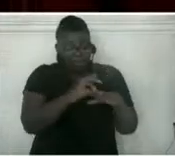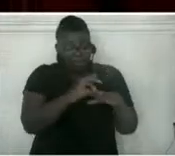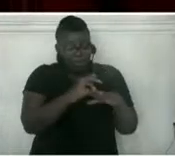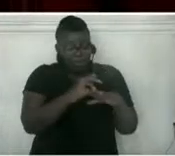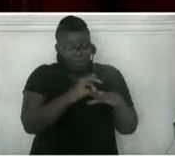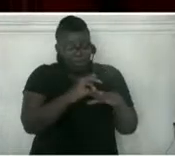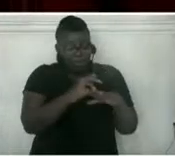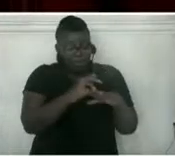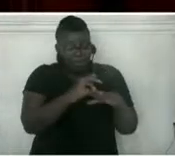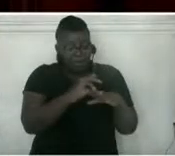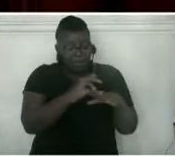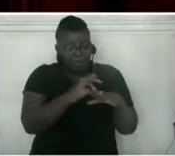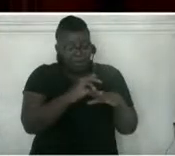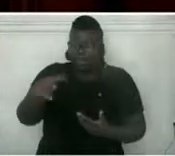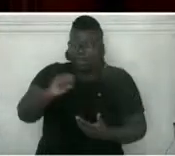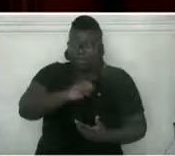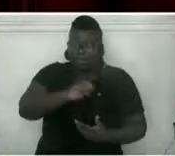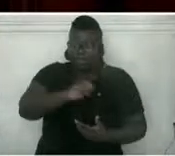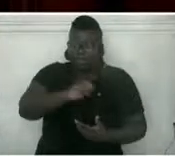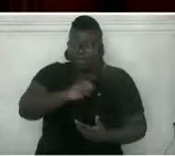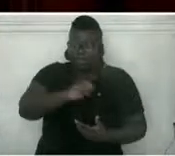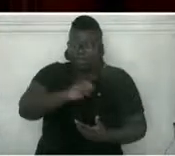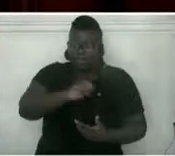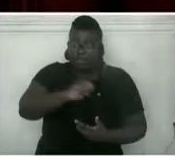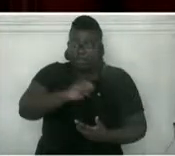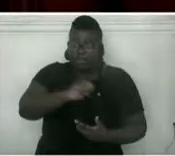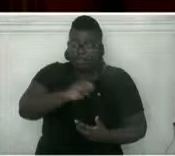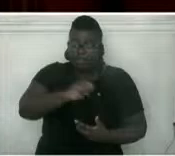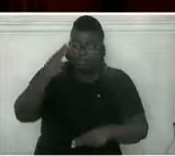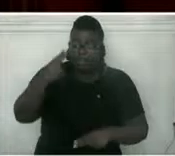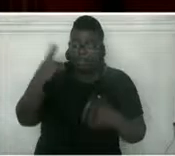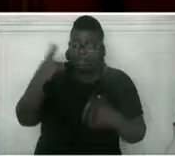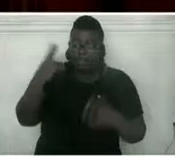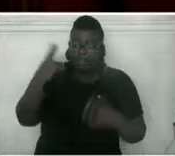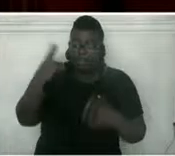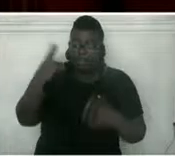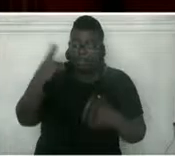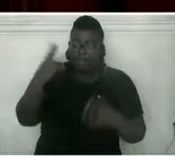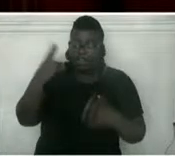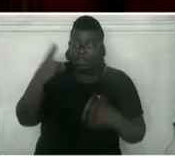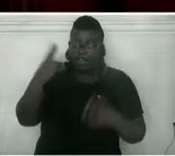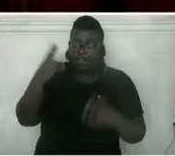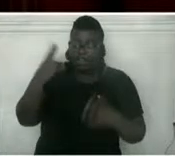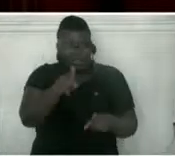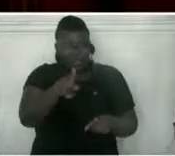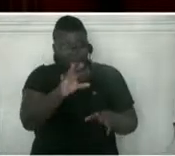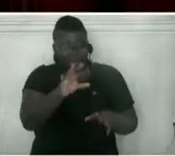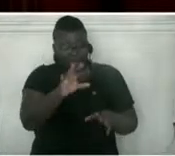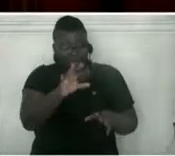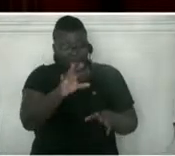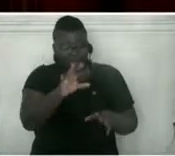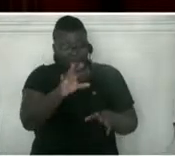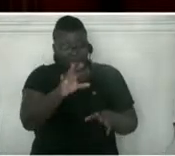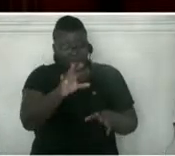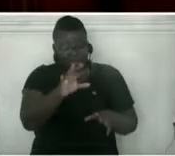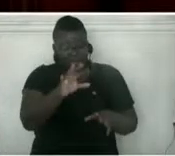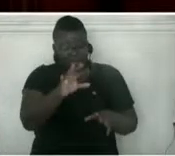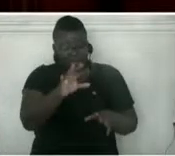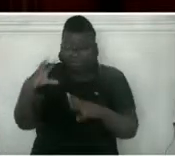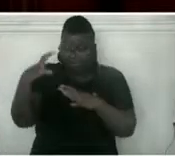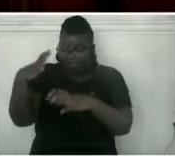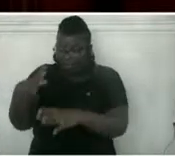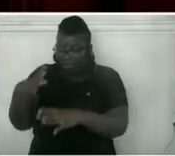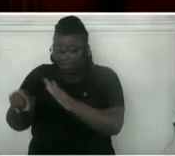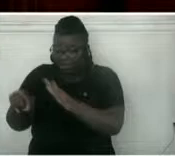in KwaZulu-Natal as a whole is being finalized. And this master plan is centered on the